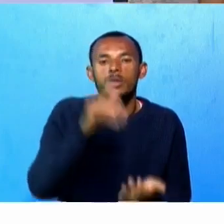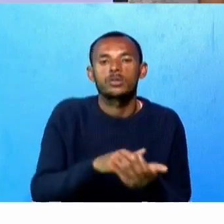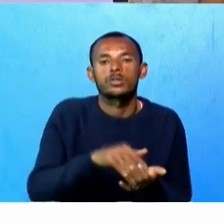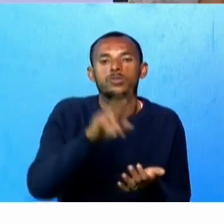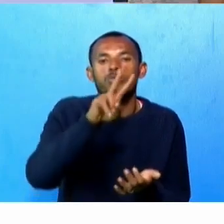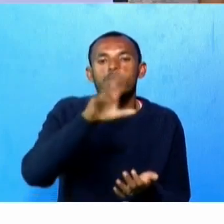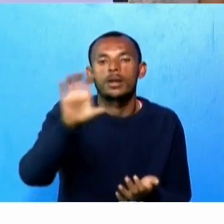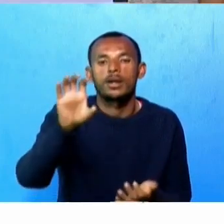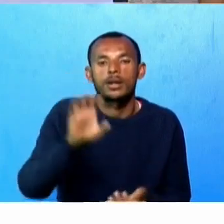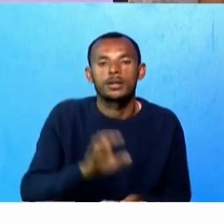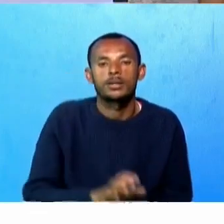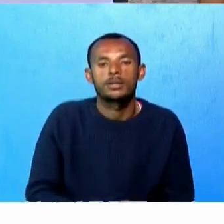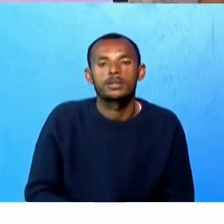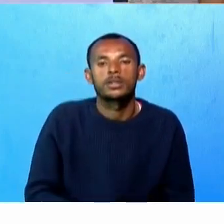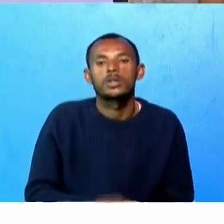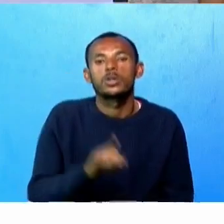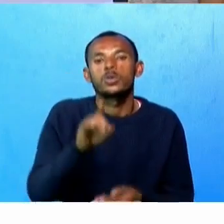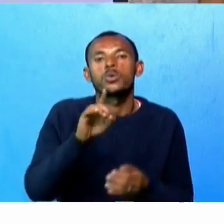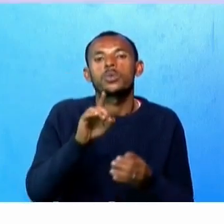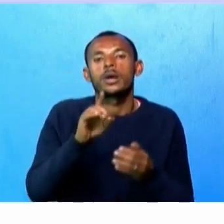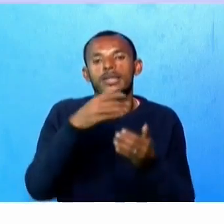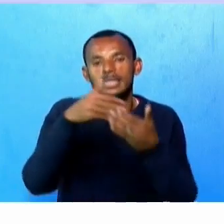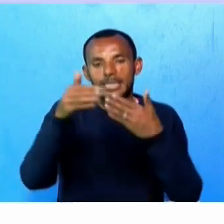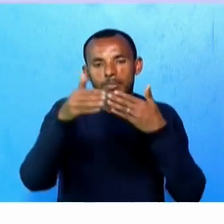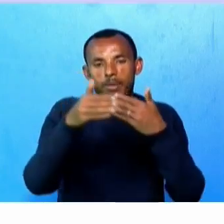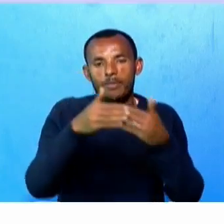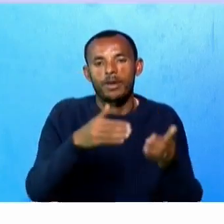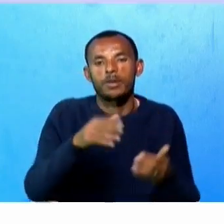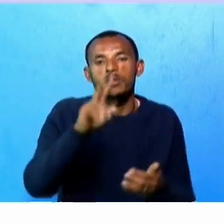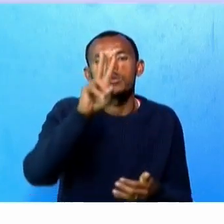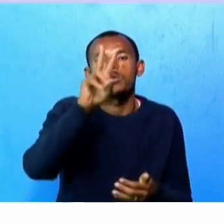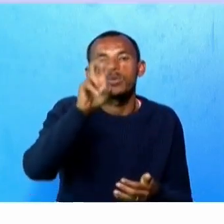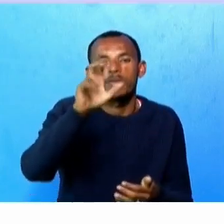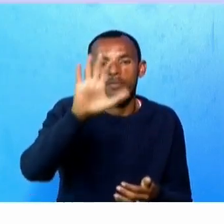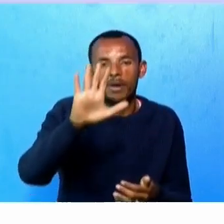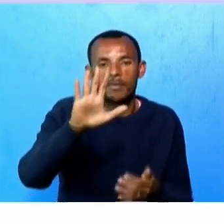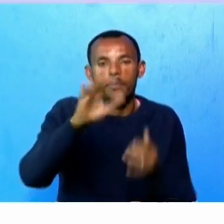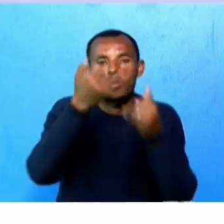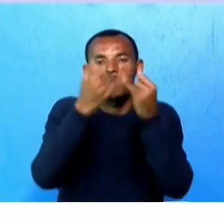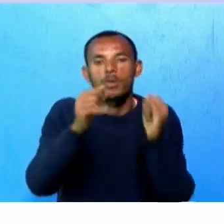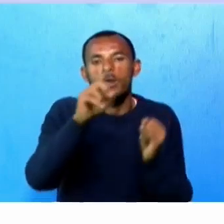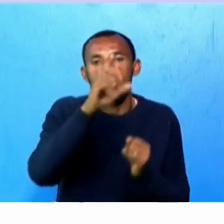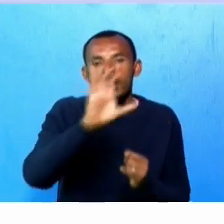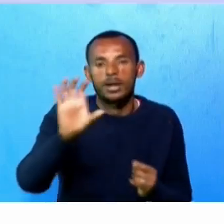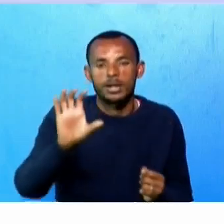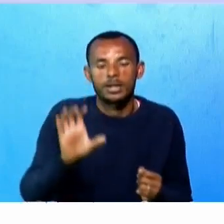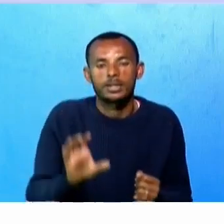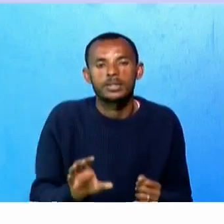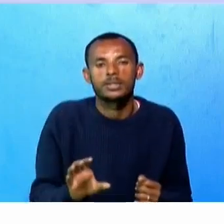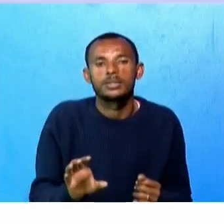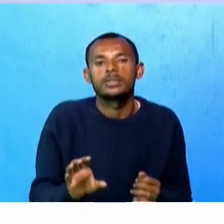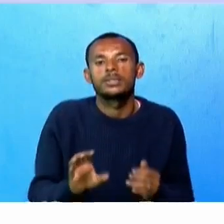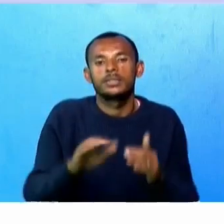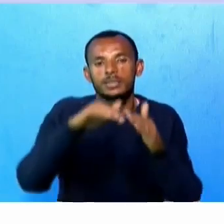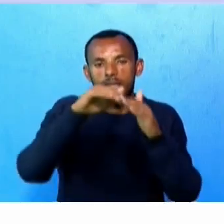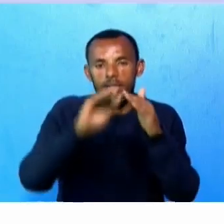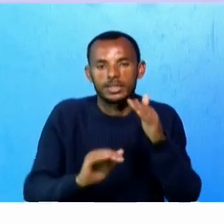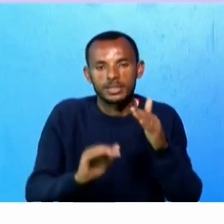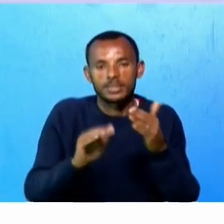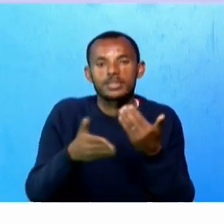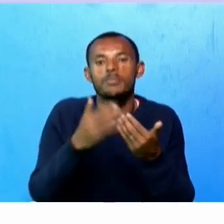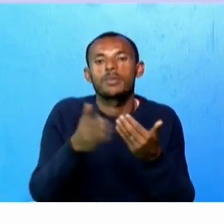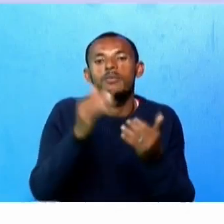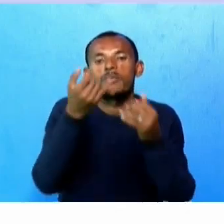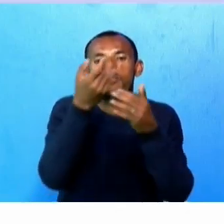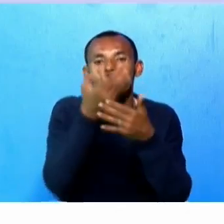1,200. Okay, you can simplify 25 over 100 in the least simplified form. So this becomes